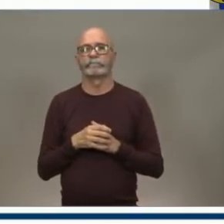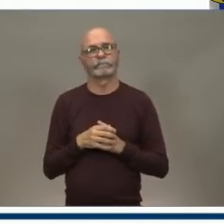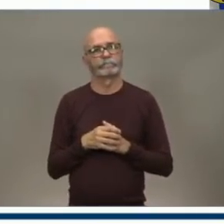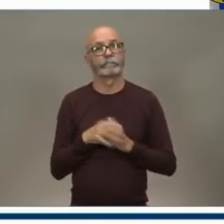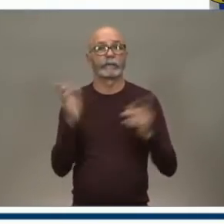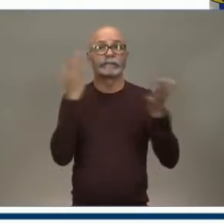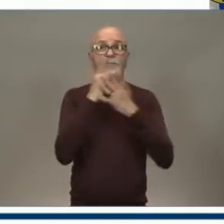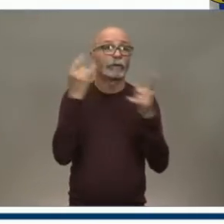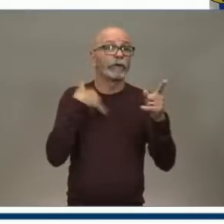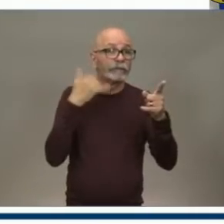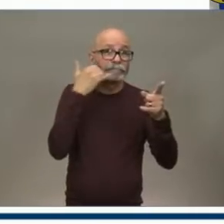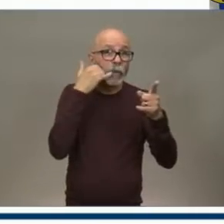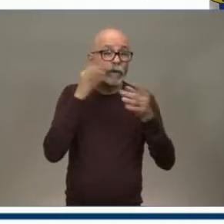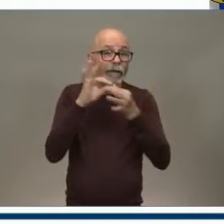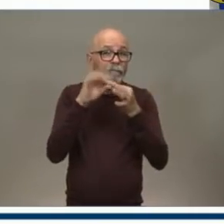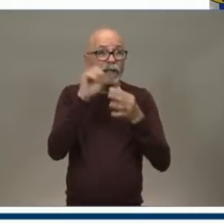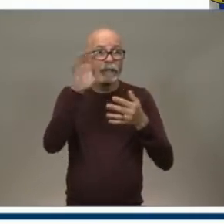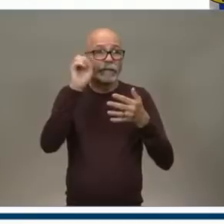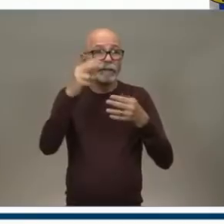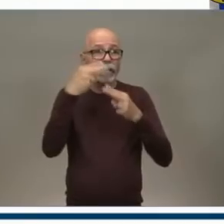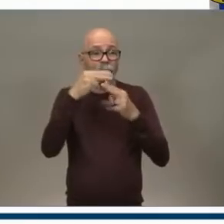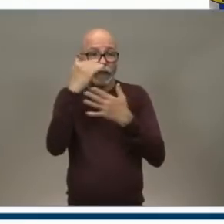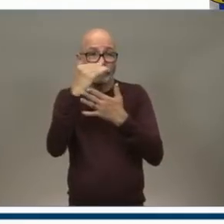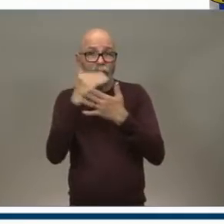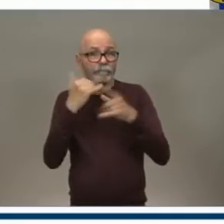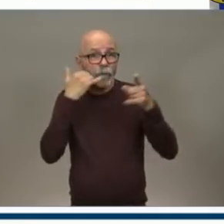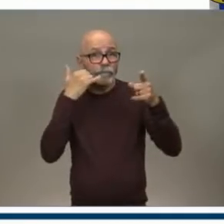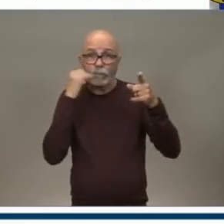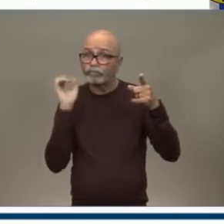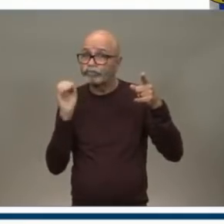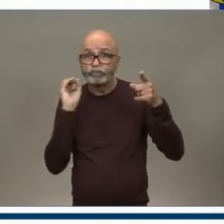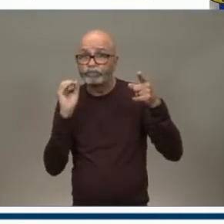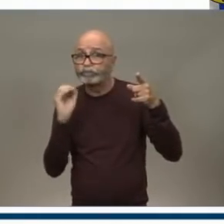Next question will go to Jennifer Henderson with the Halifax Examiner.